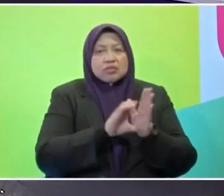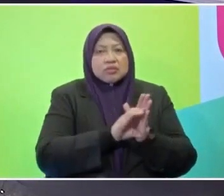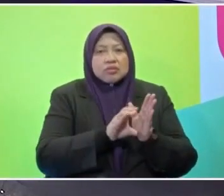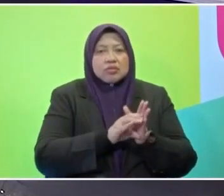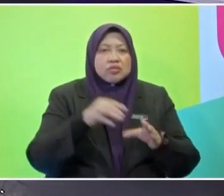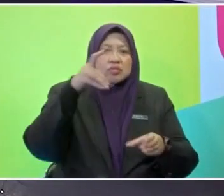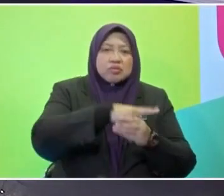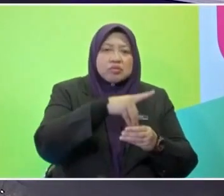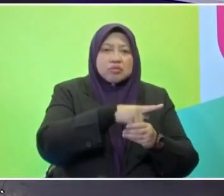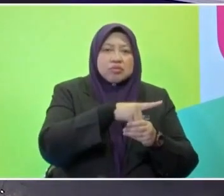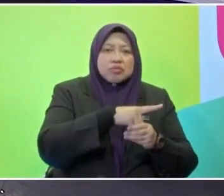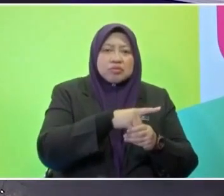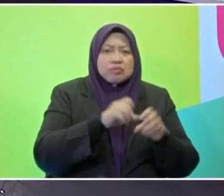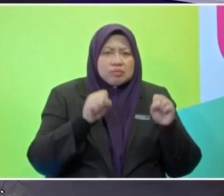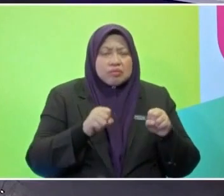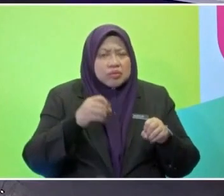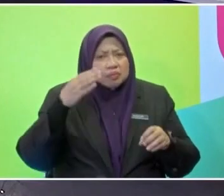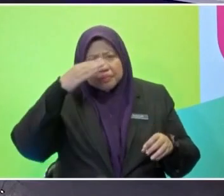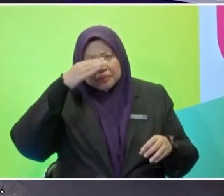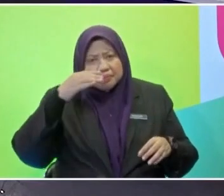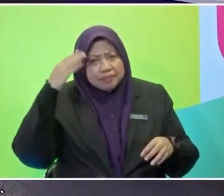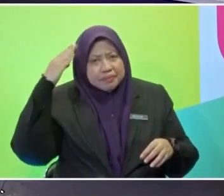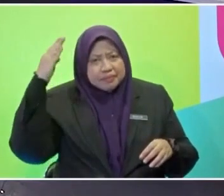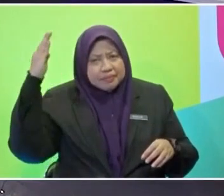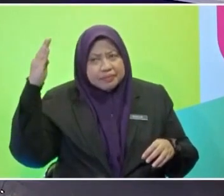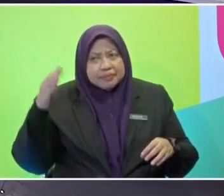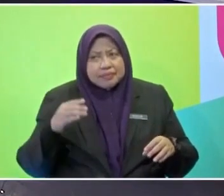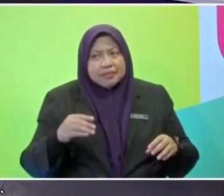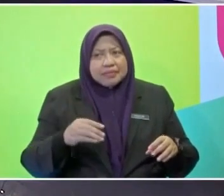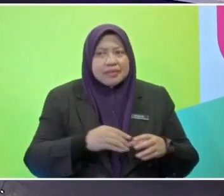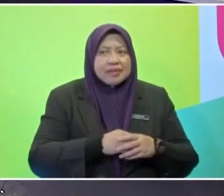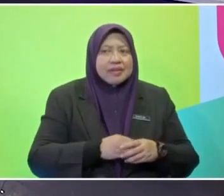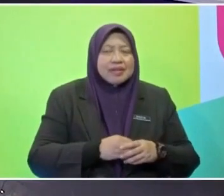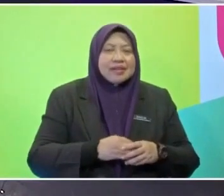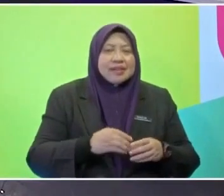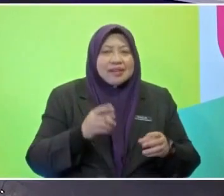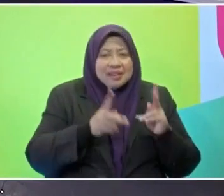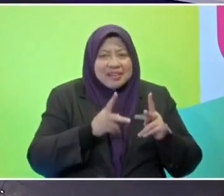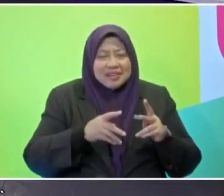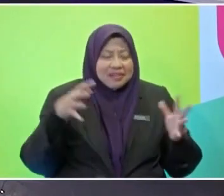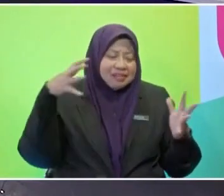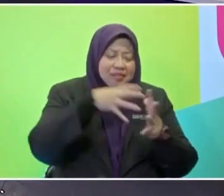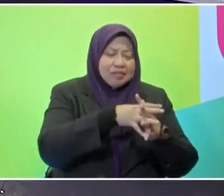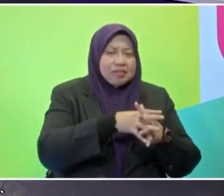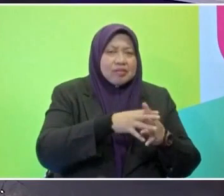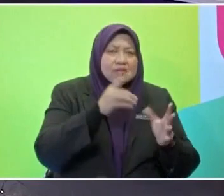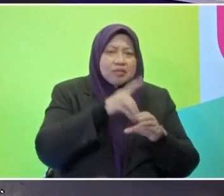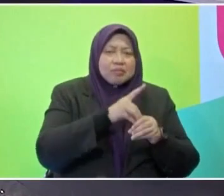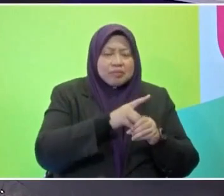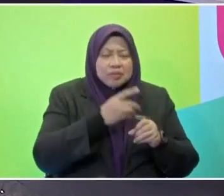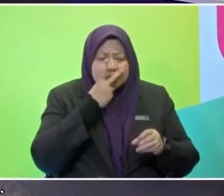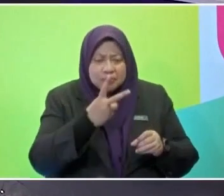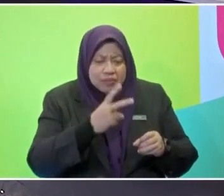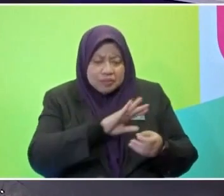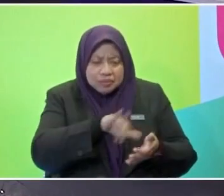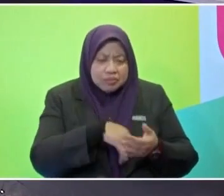wallet. Mm-mm. Can you imagine that your wallet is actually transparent? You can see all the money inside. Yes. That's not safe. Yes, that's not